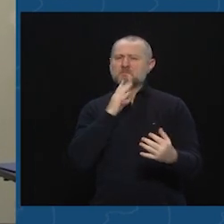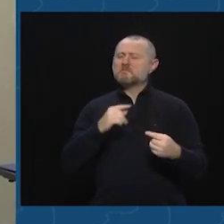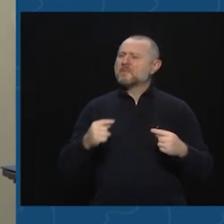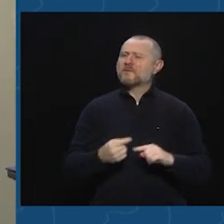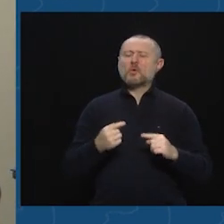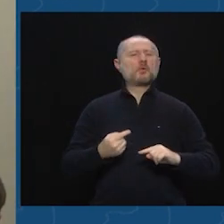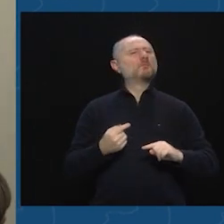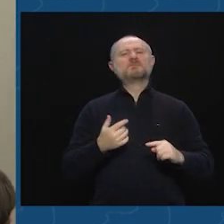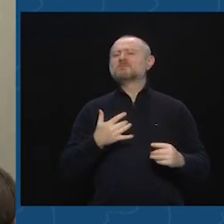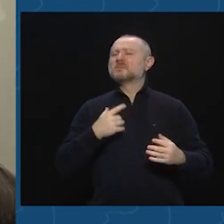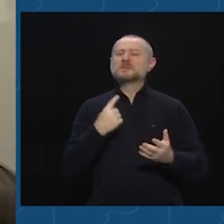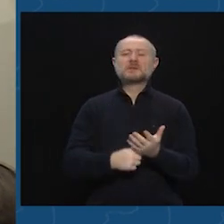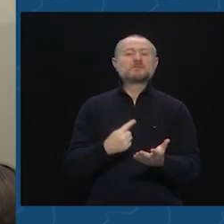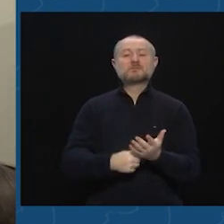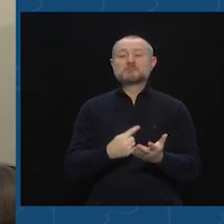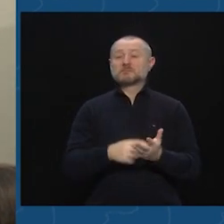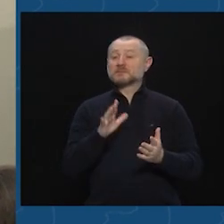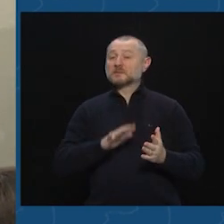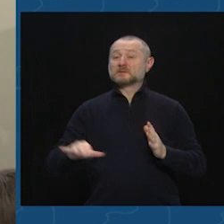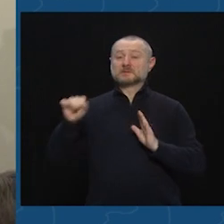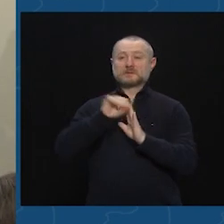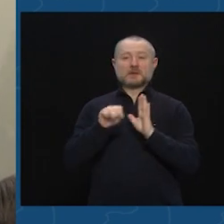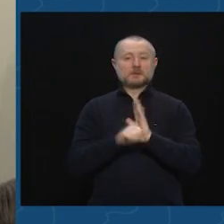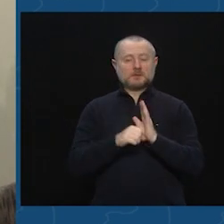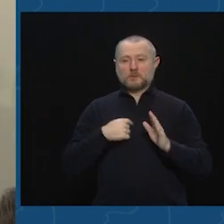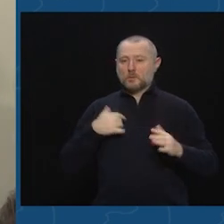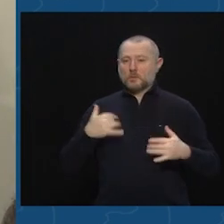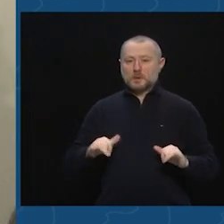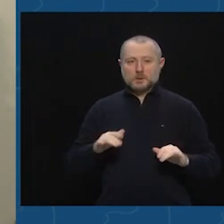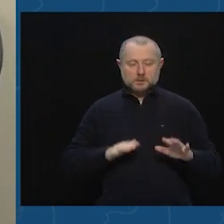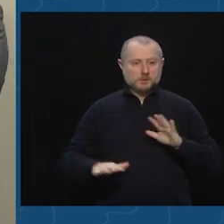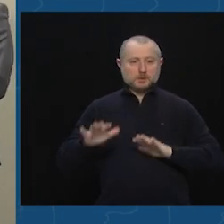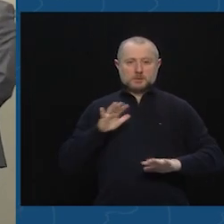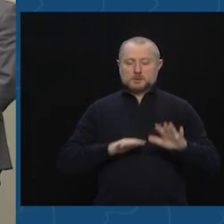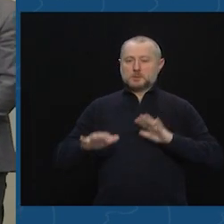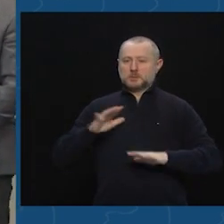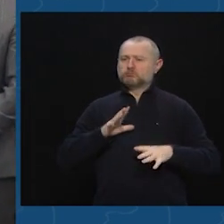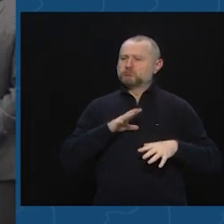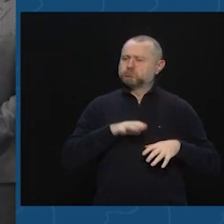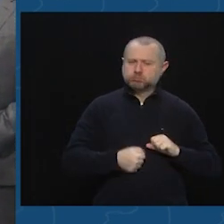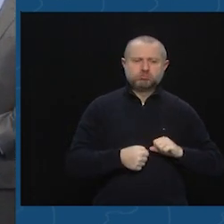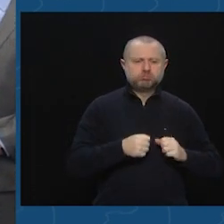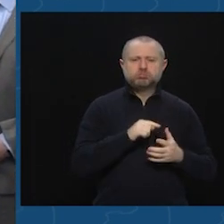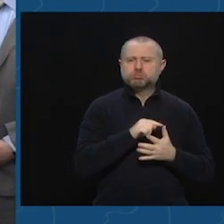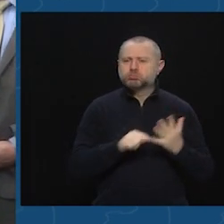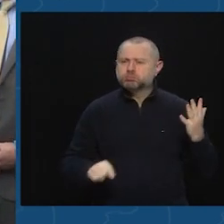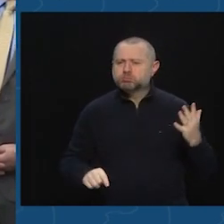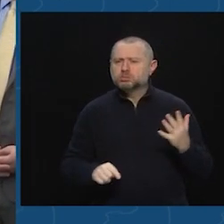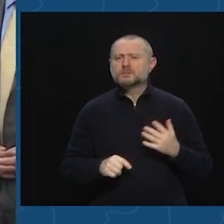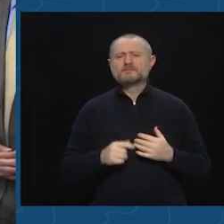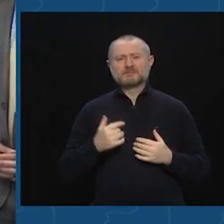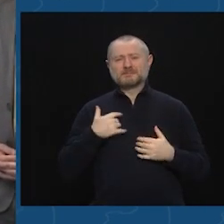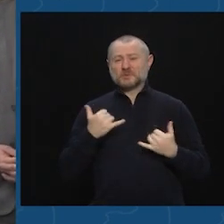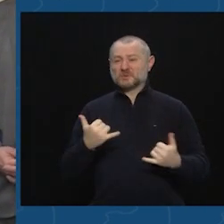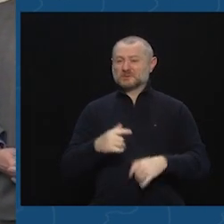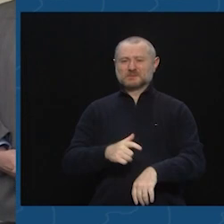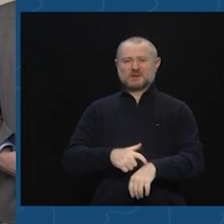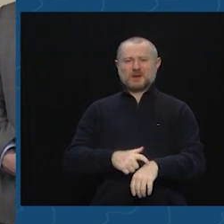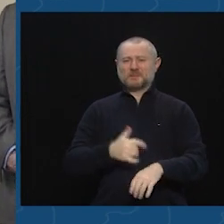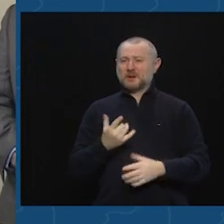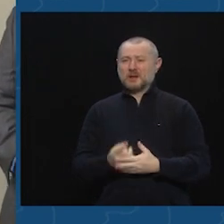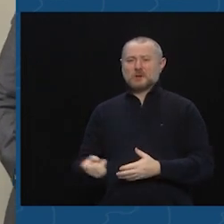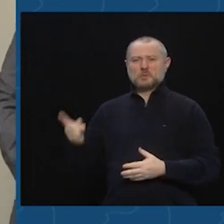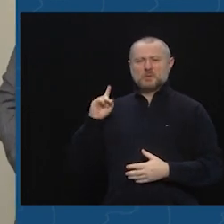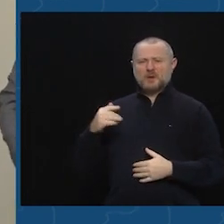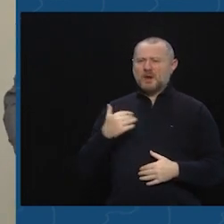Our hearts are broken by the knowledge that this time last week we had 2 more officers on the beat, 2 young men in their 20s, 2 young men who had